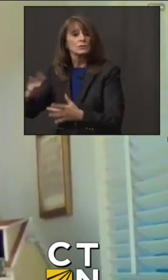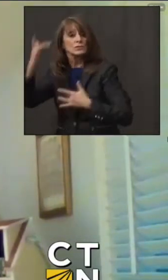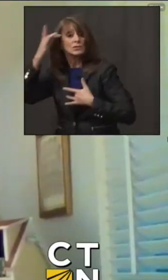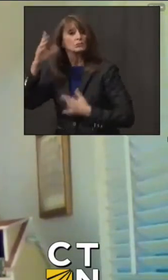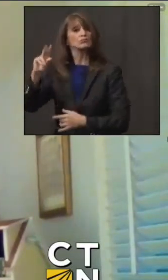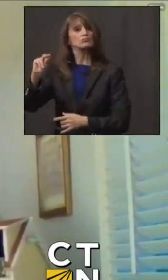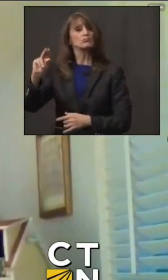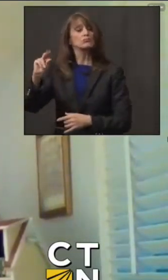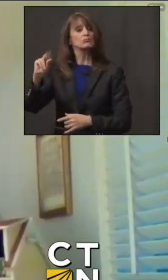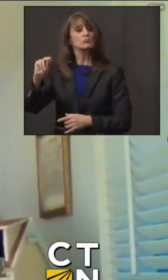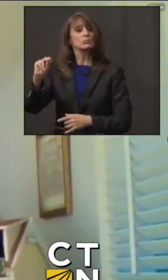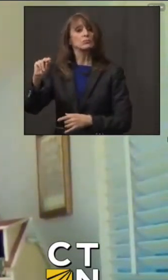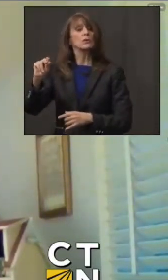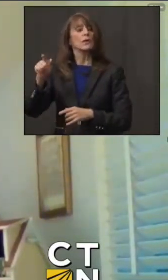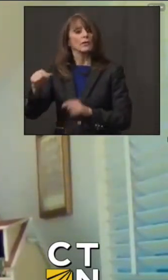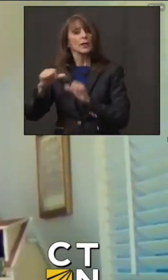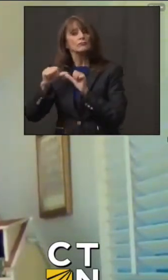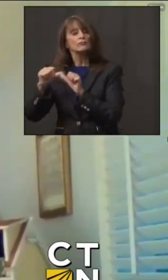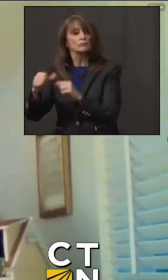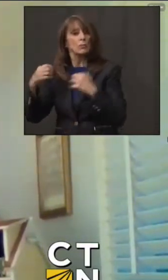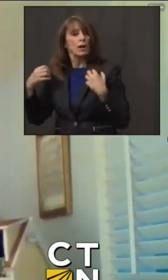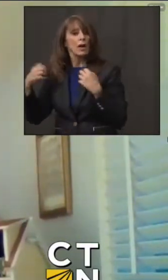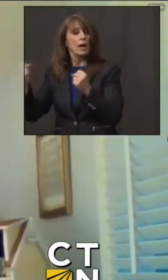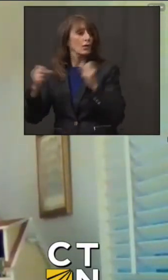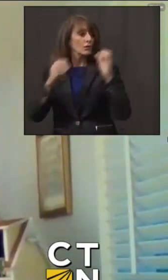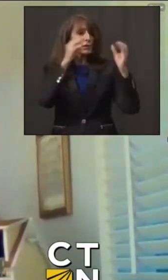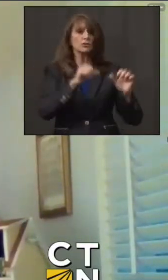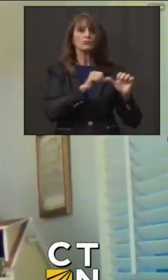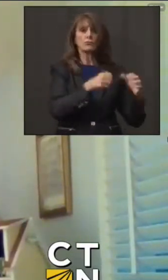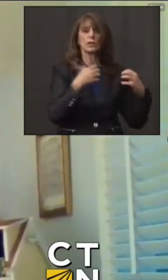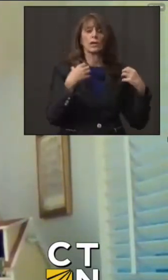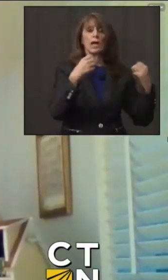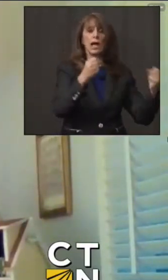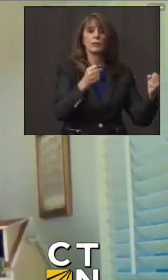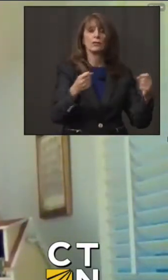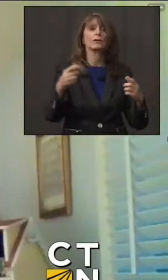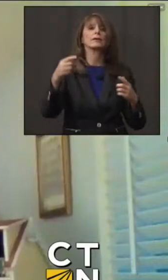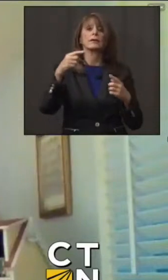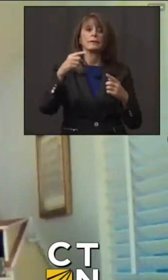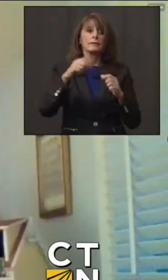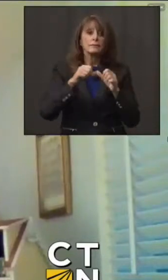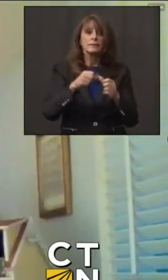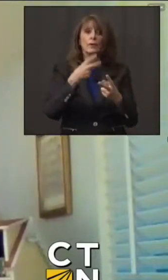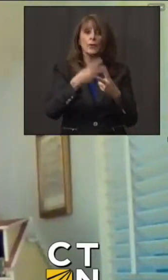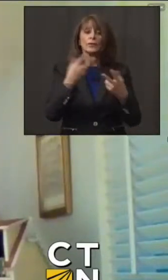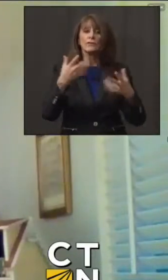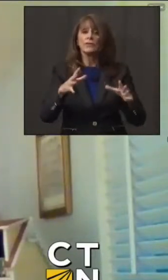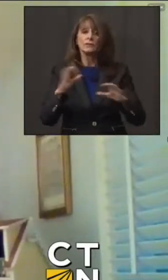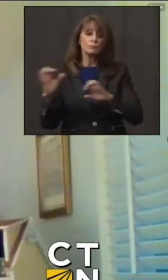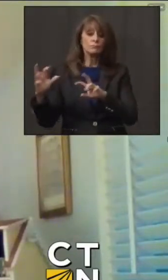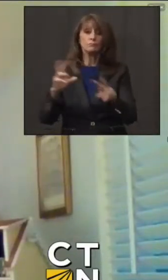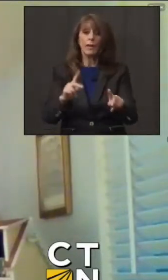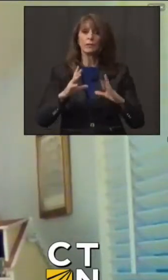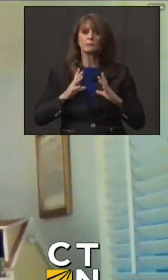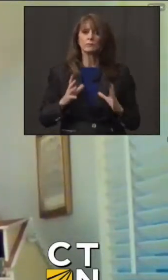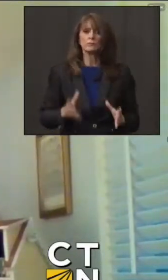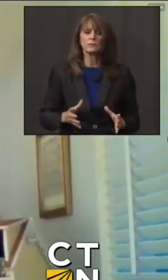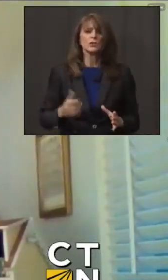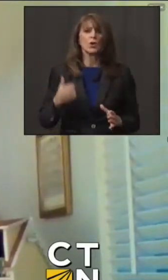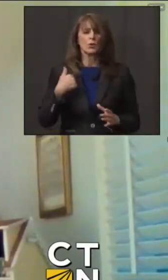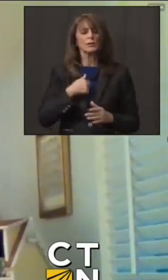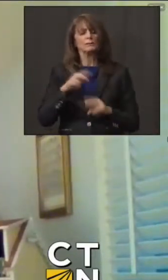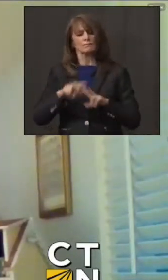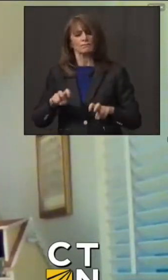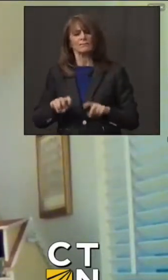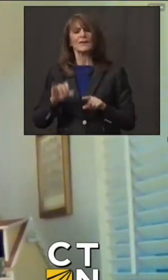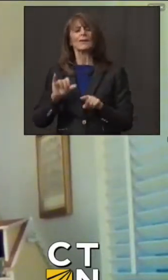seeing them remain healthy until the end of the quarantine and come back. So that would tell us that